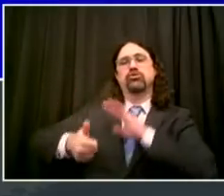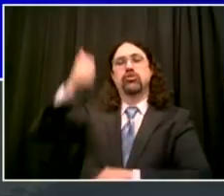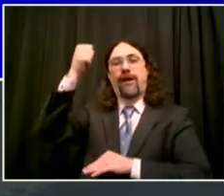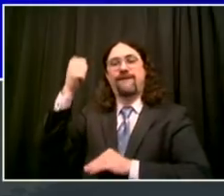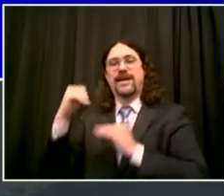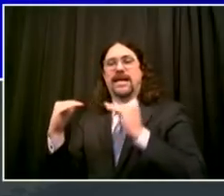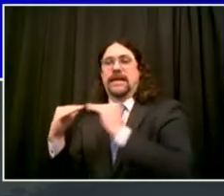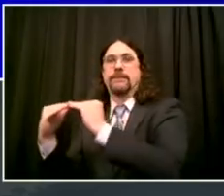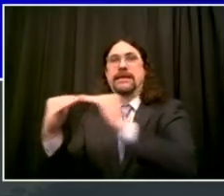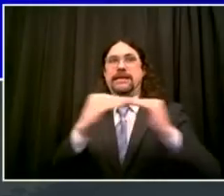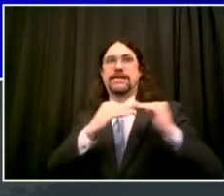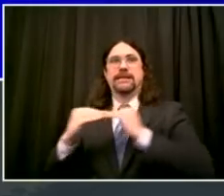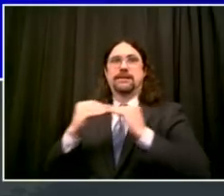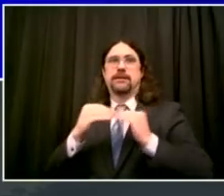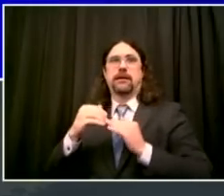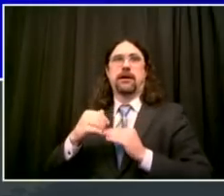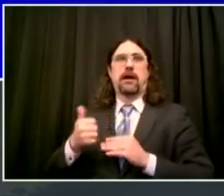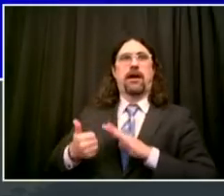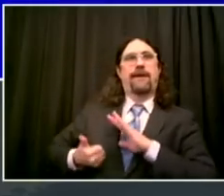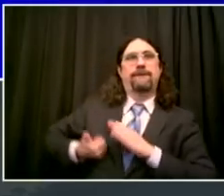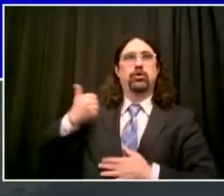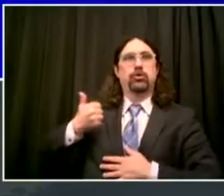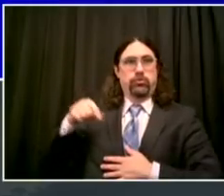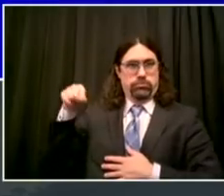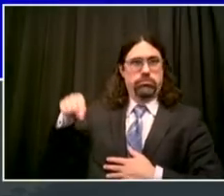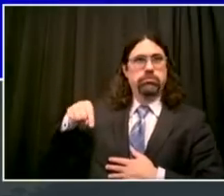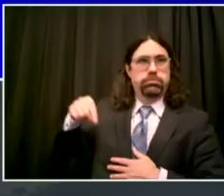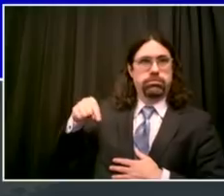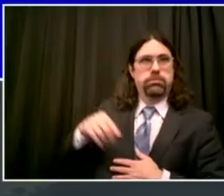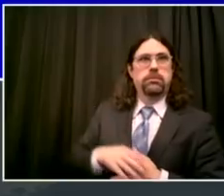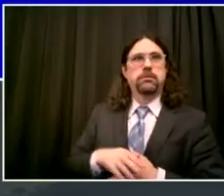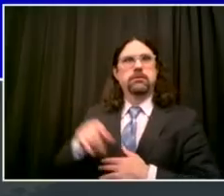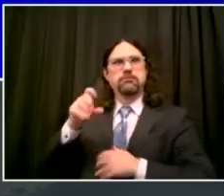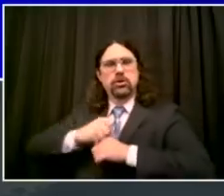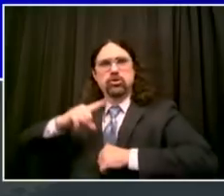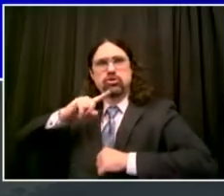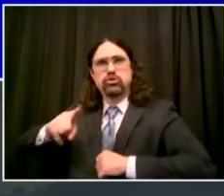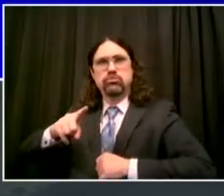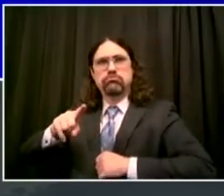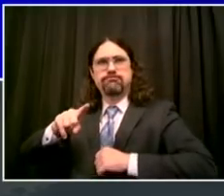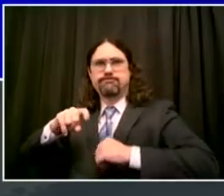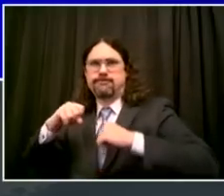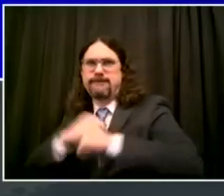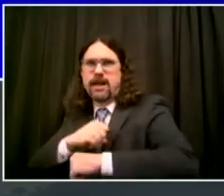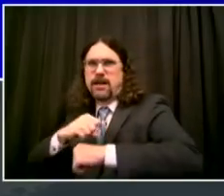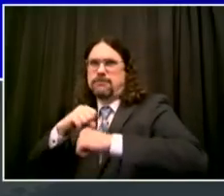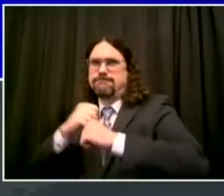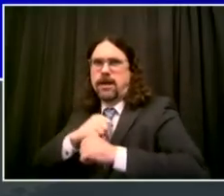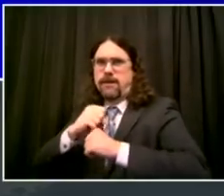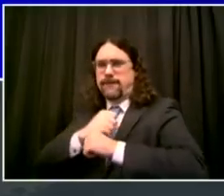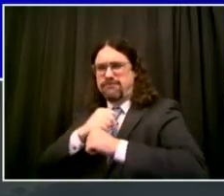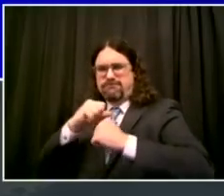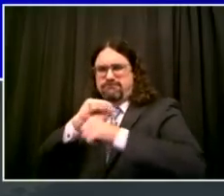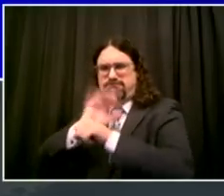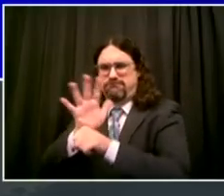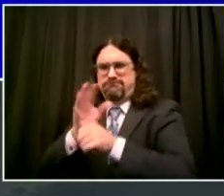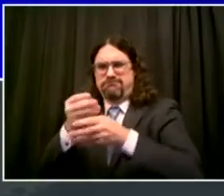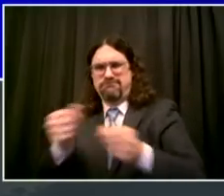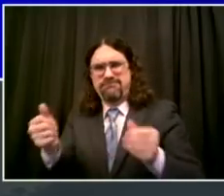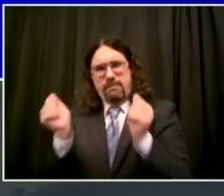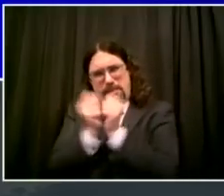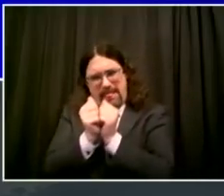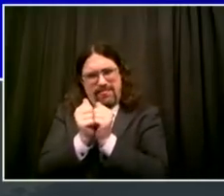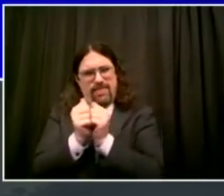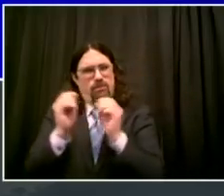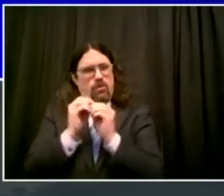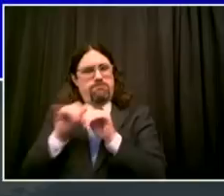commitment to fighting inequality, reflects the people of the city, and it acts on the inequalities and disparities that have been laid so bare here. So we welcome